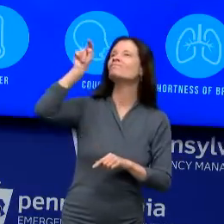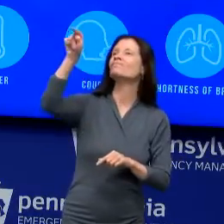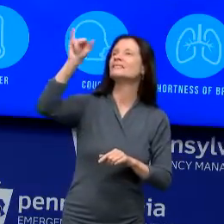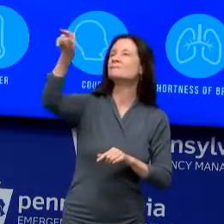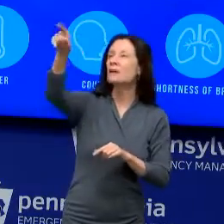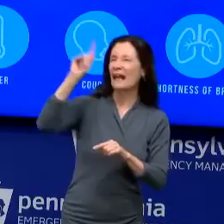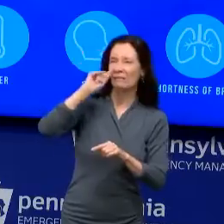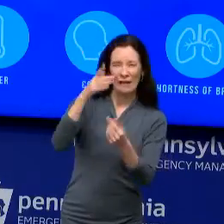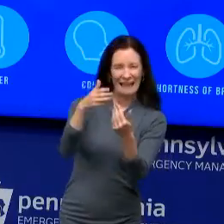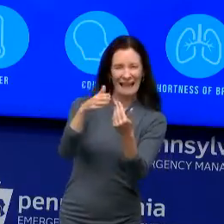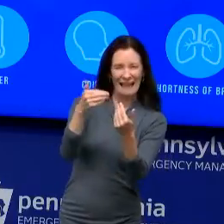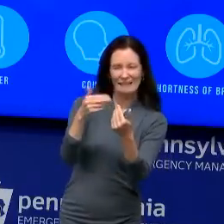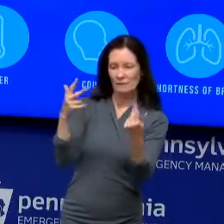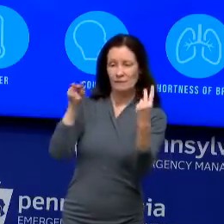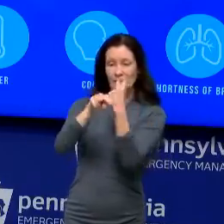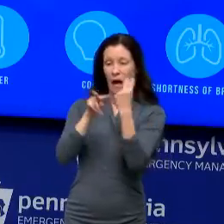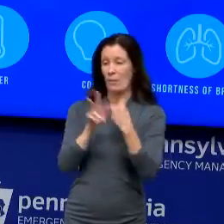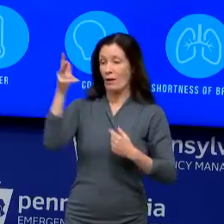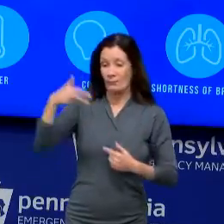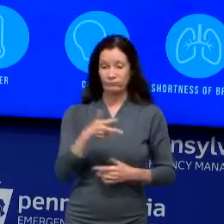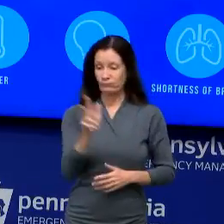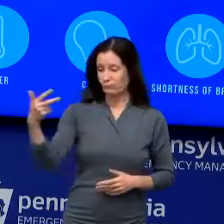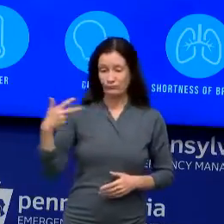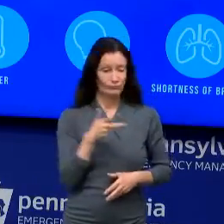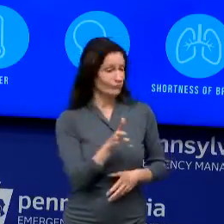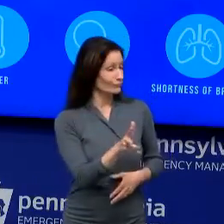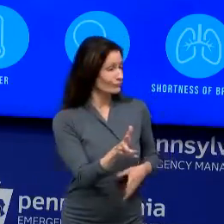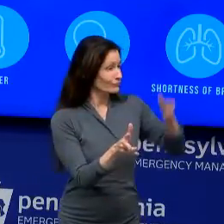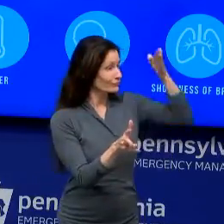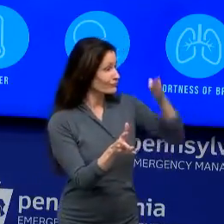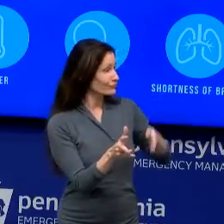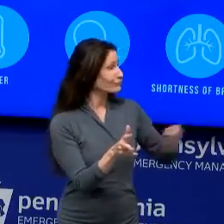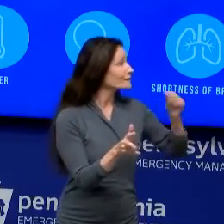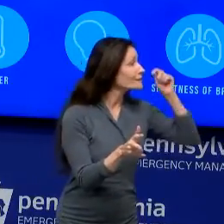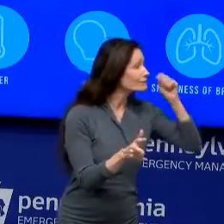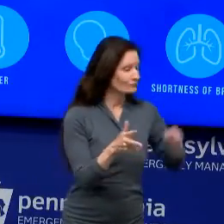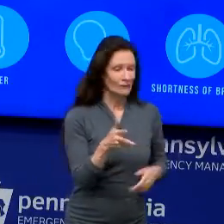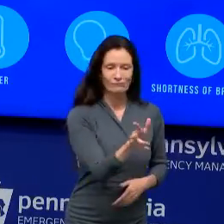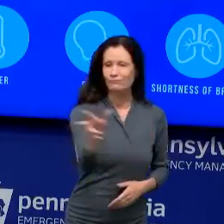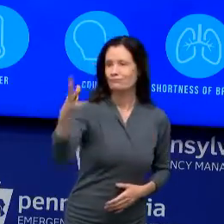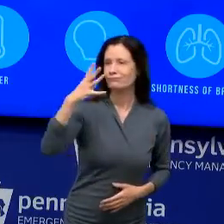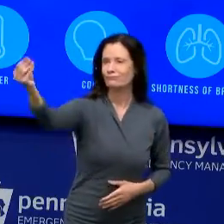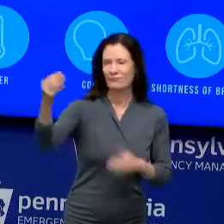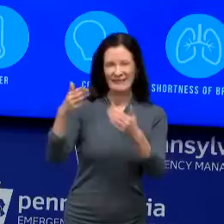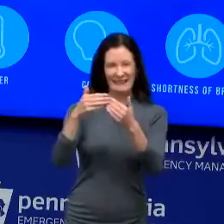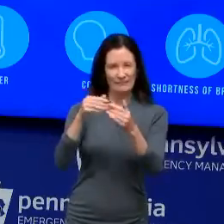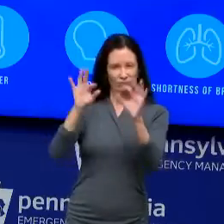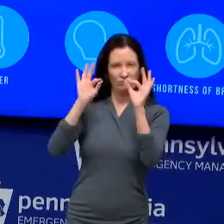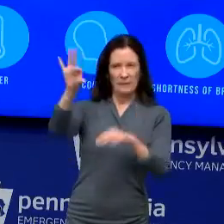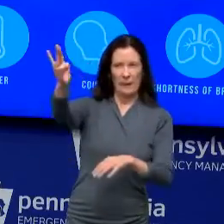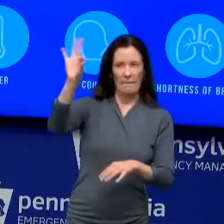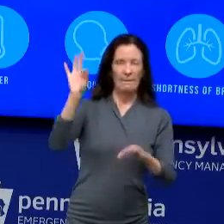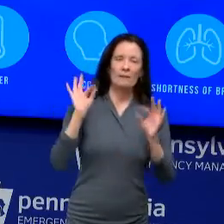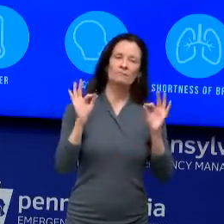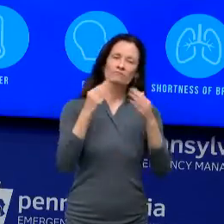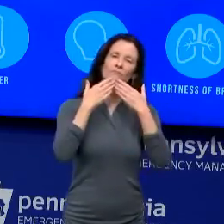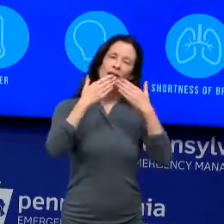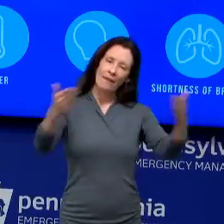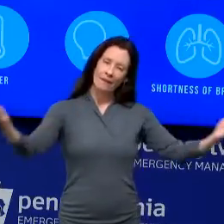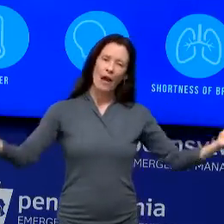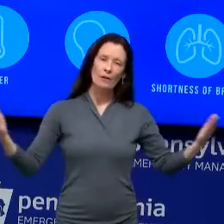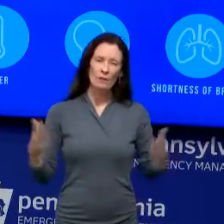of cases throughout Northeast Pennsylvania. We are hopeful that the results will give us a better